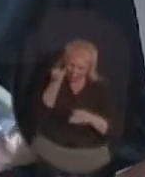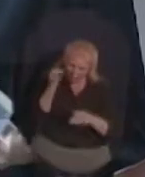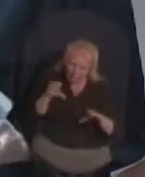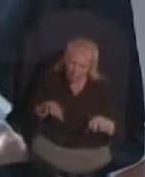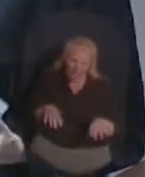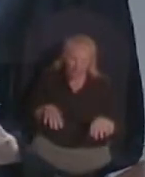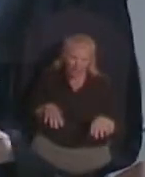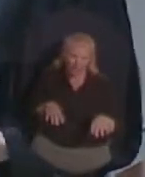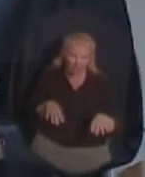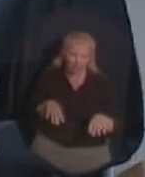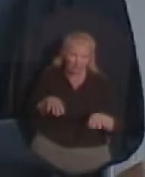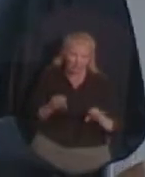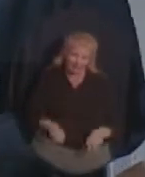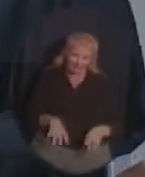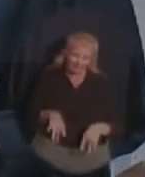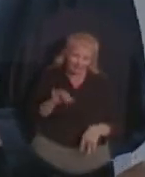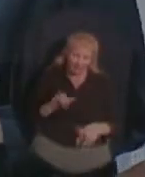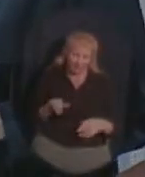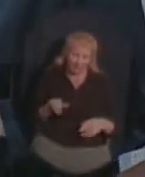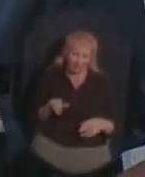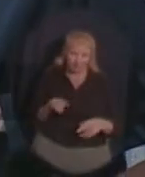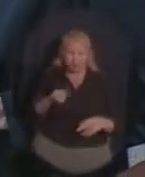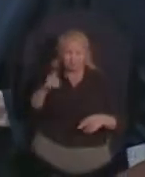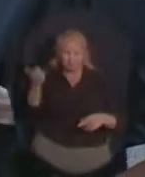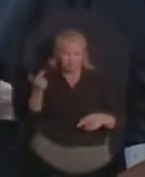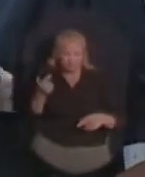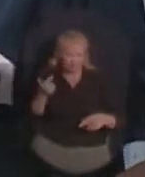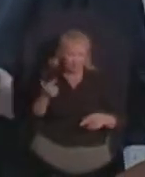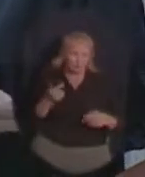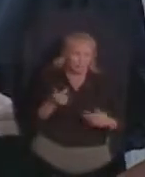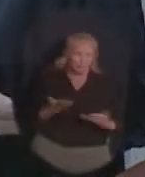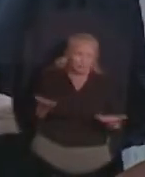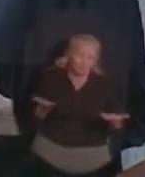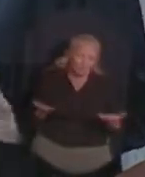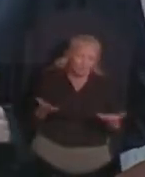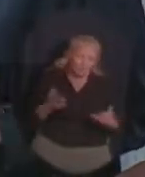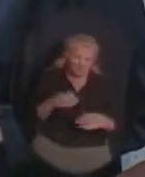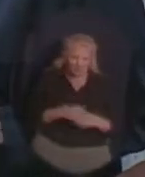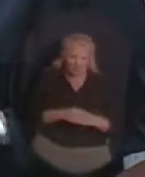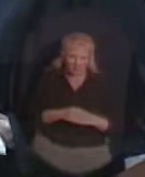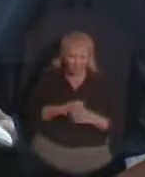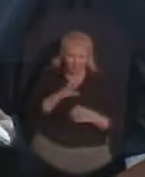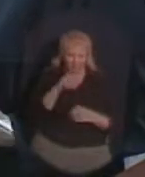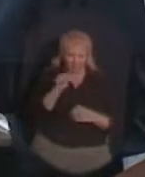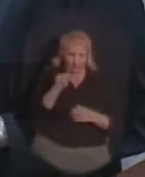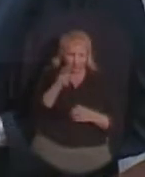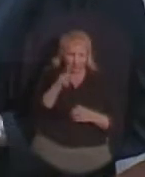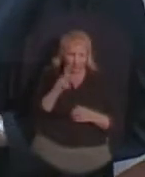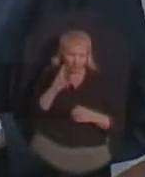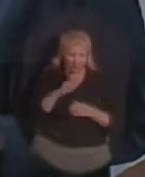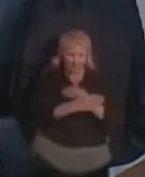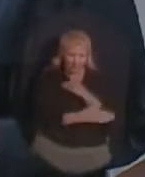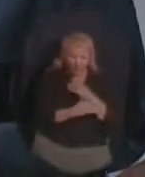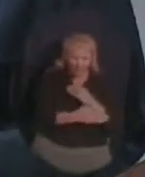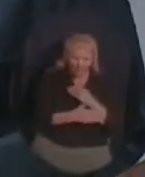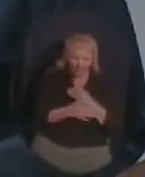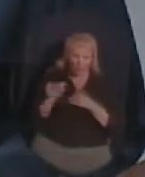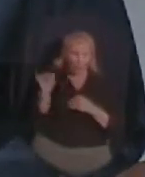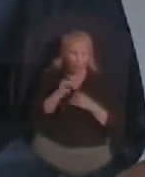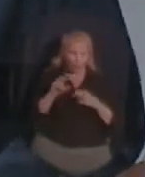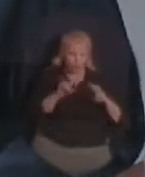variable, if you will, in the pilot study. Though Clark County also did an analysis of those kids who had a program with